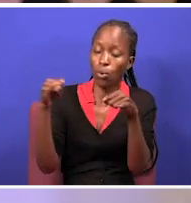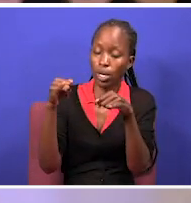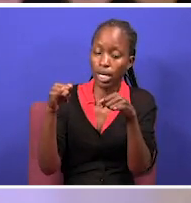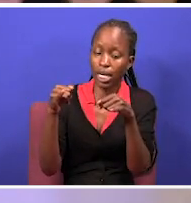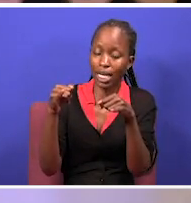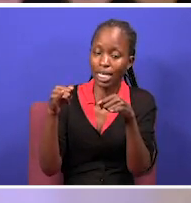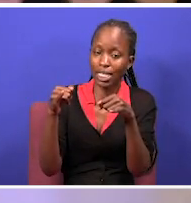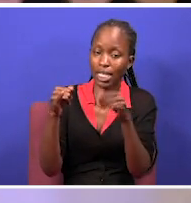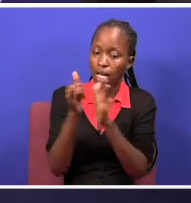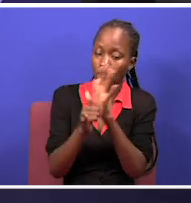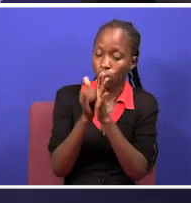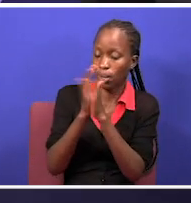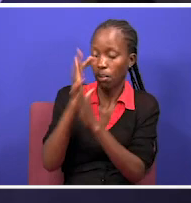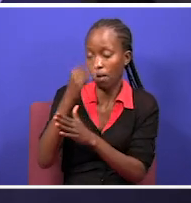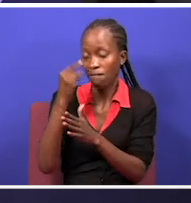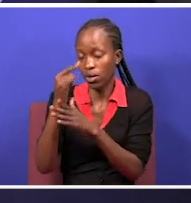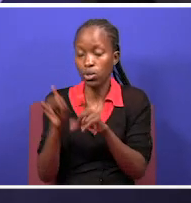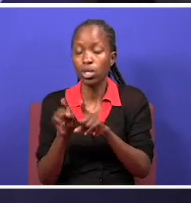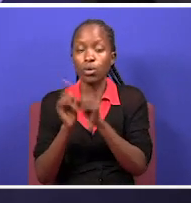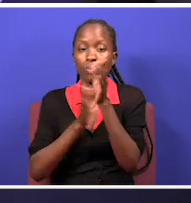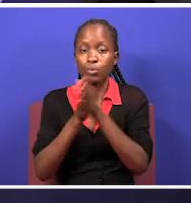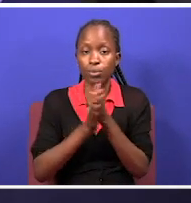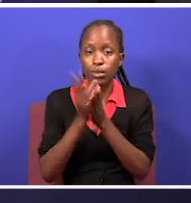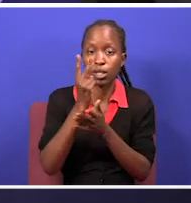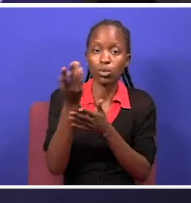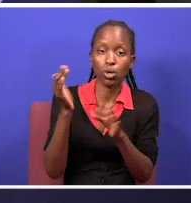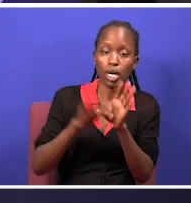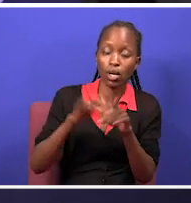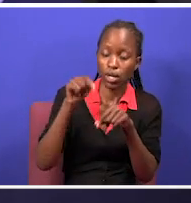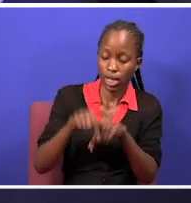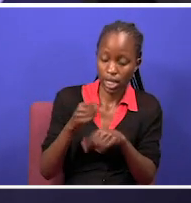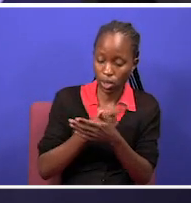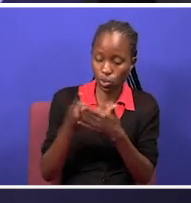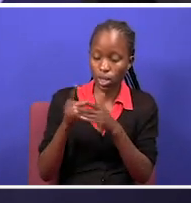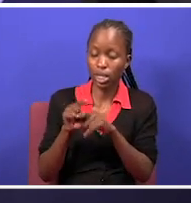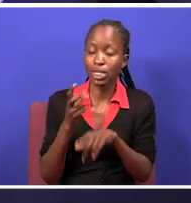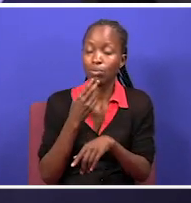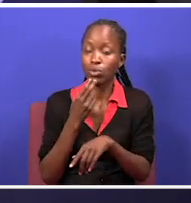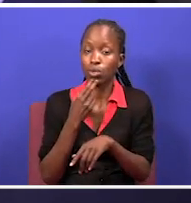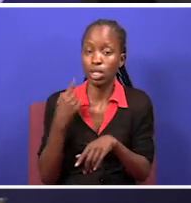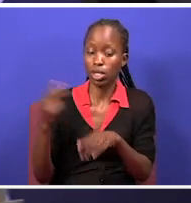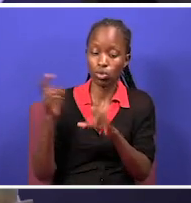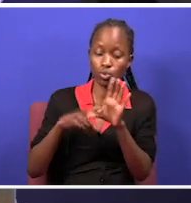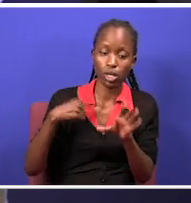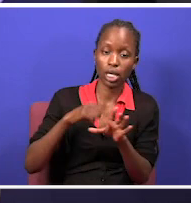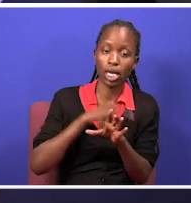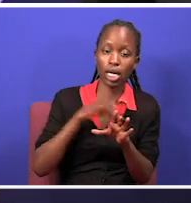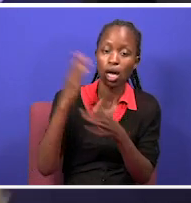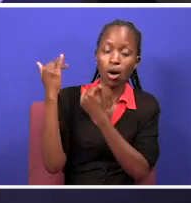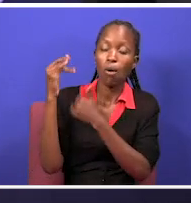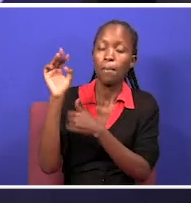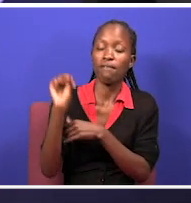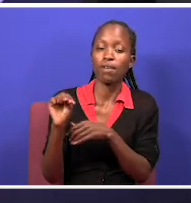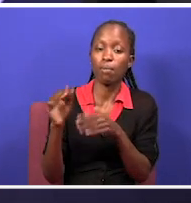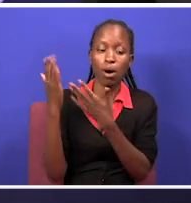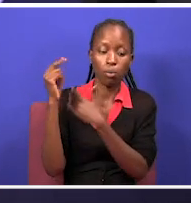and on Facebook. We look forward to seeing you again during this week. And on Tuesday, join us on Hope FM,